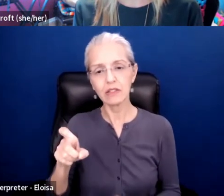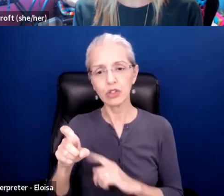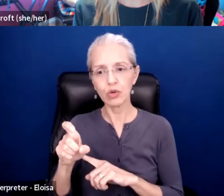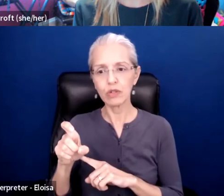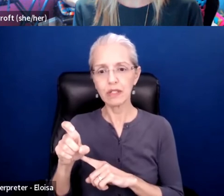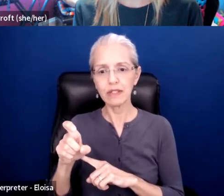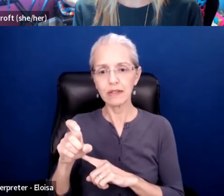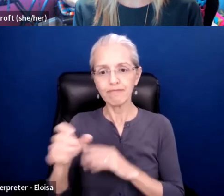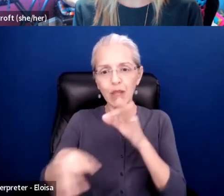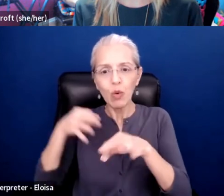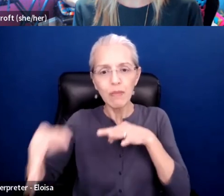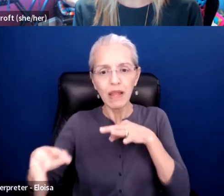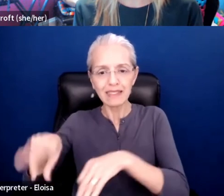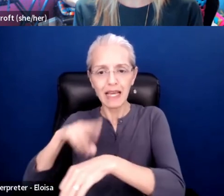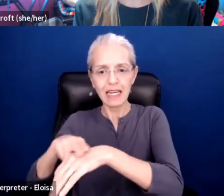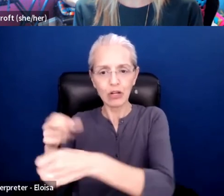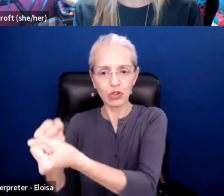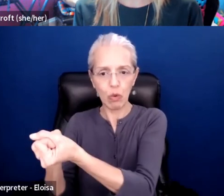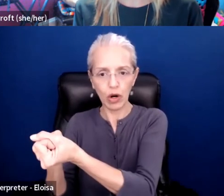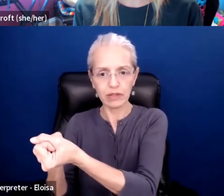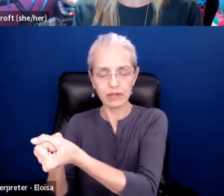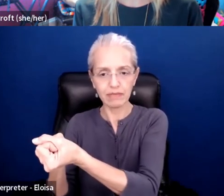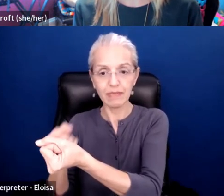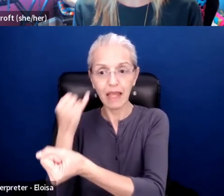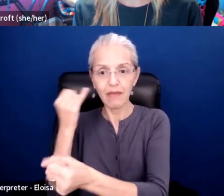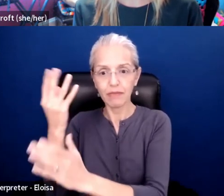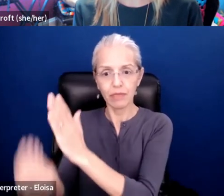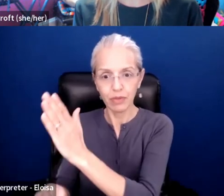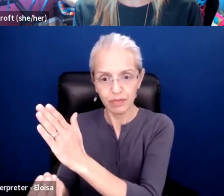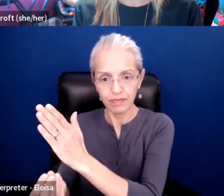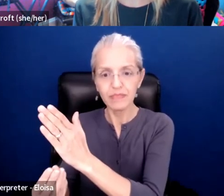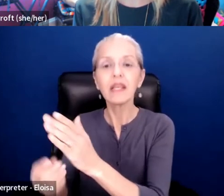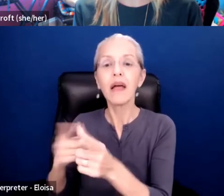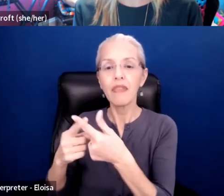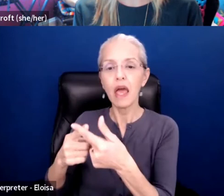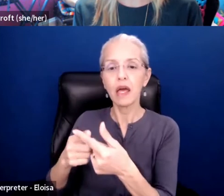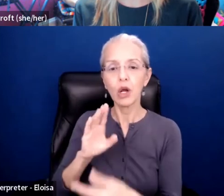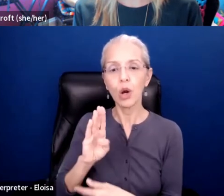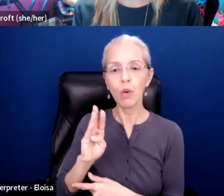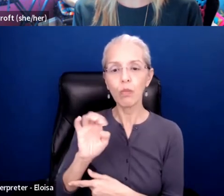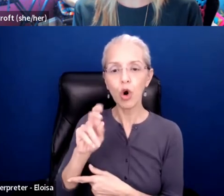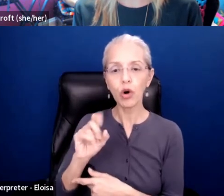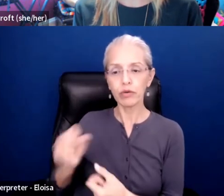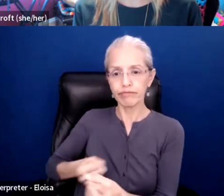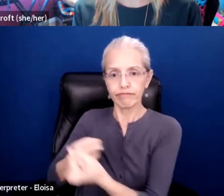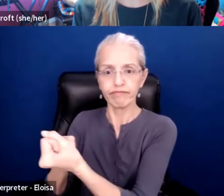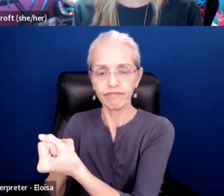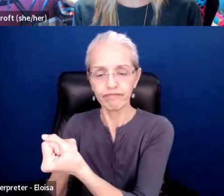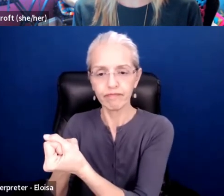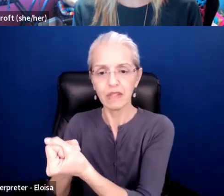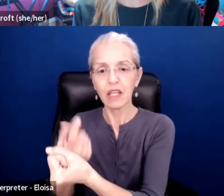supports are no longer able to be there for their loved one, right? So we're going to carry those stories, and we're going to